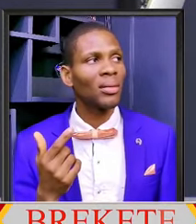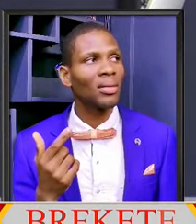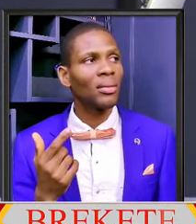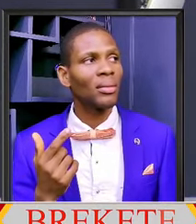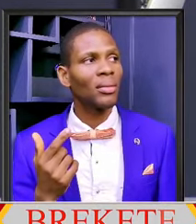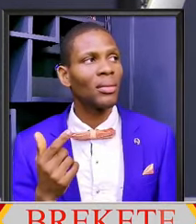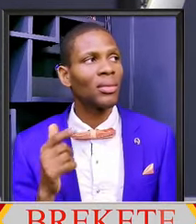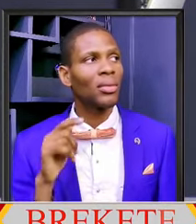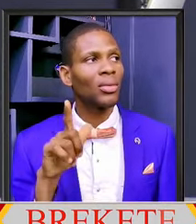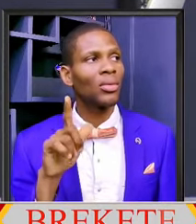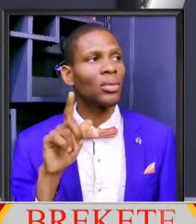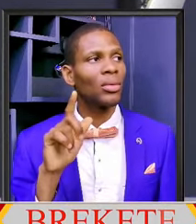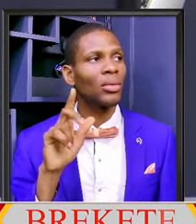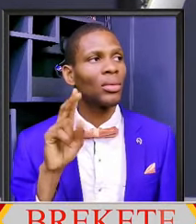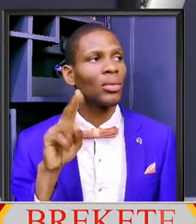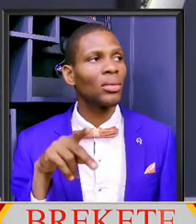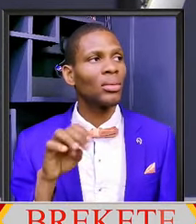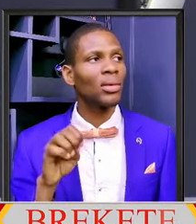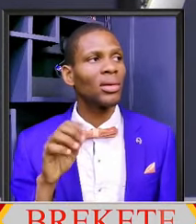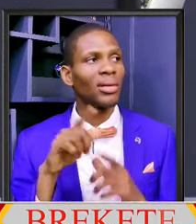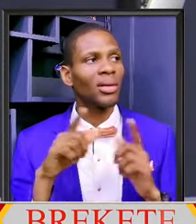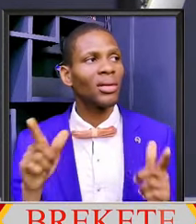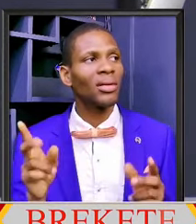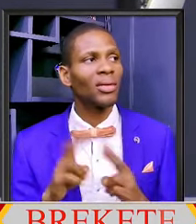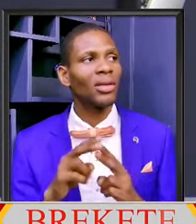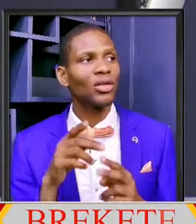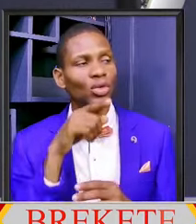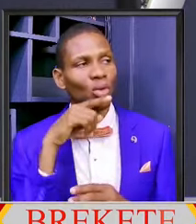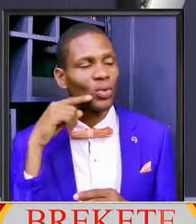Oh, Nupe language. Very sweet language, oh.